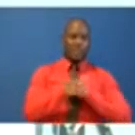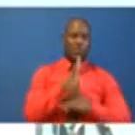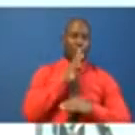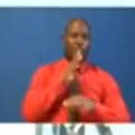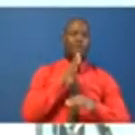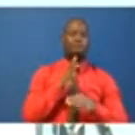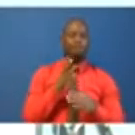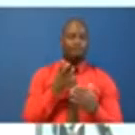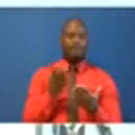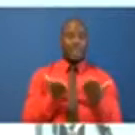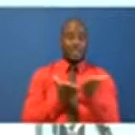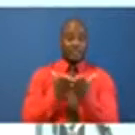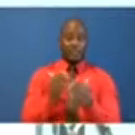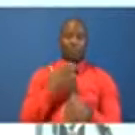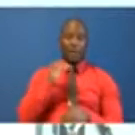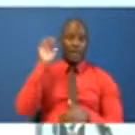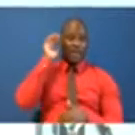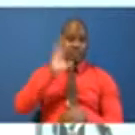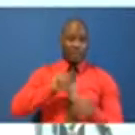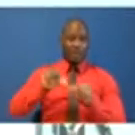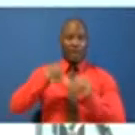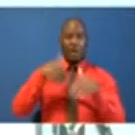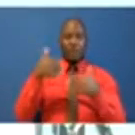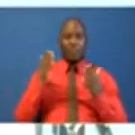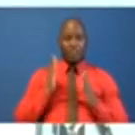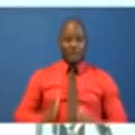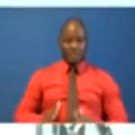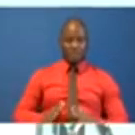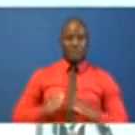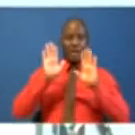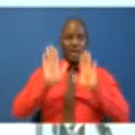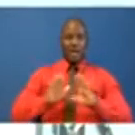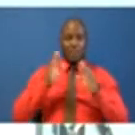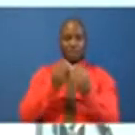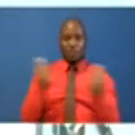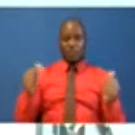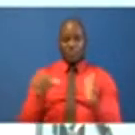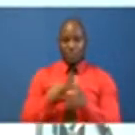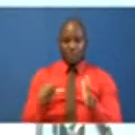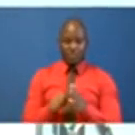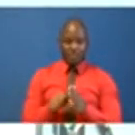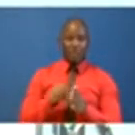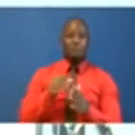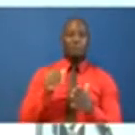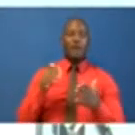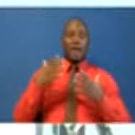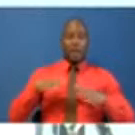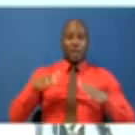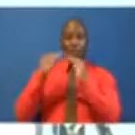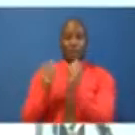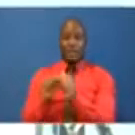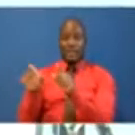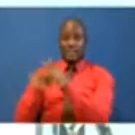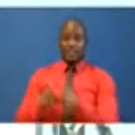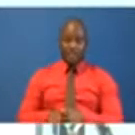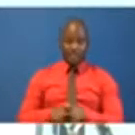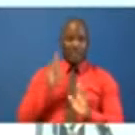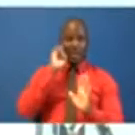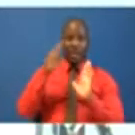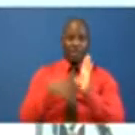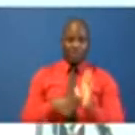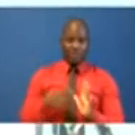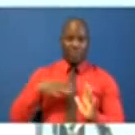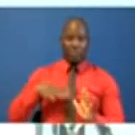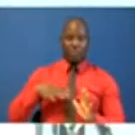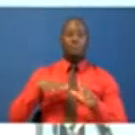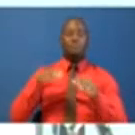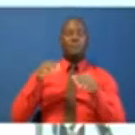services so i'm i want to hear about how the person who comes in is going to solve the problems of korean housing but at the same time recognize that the people